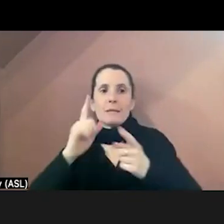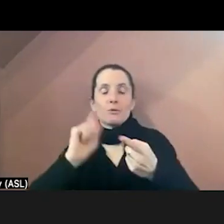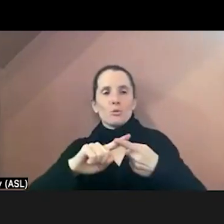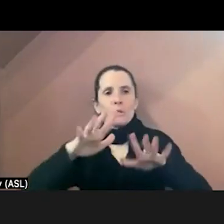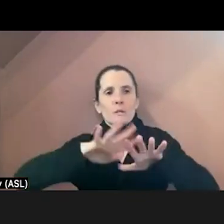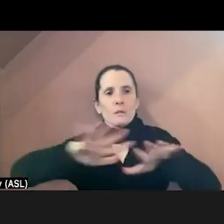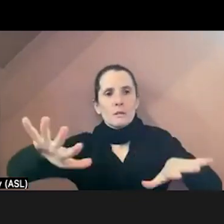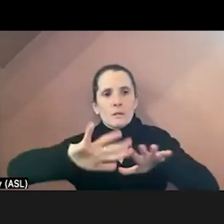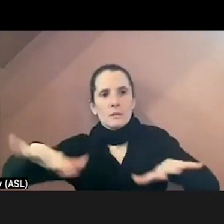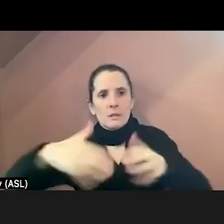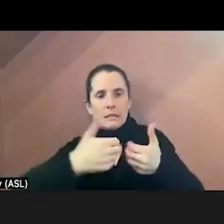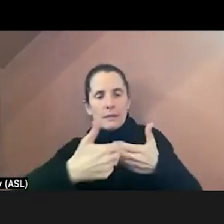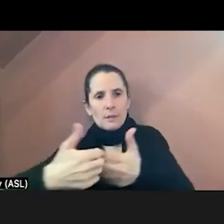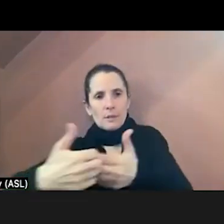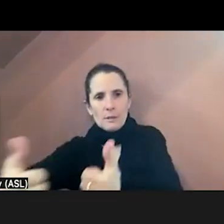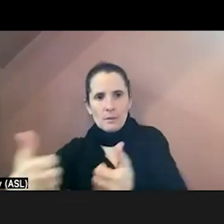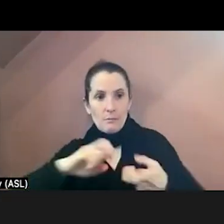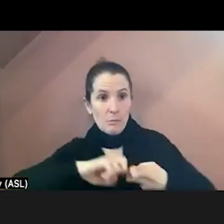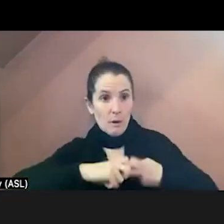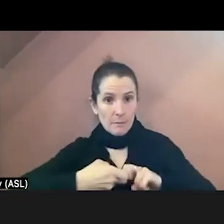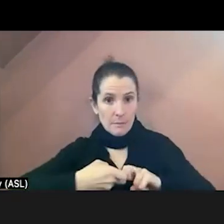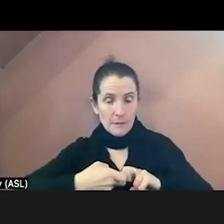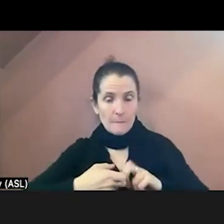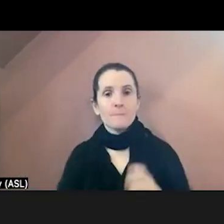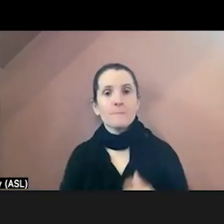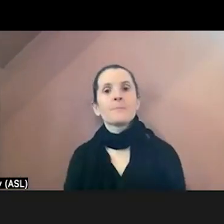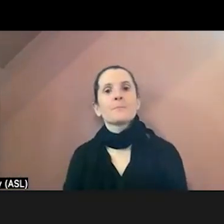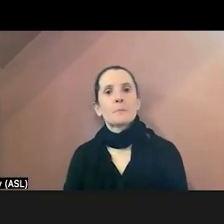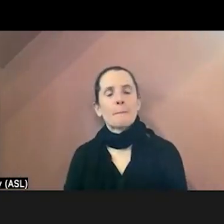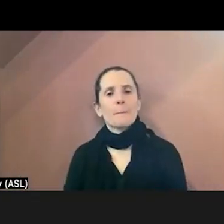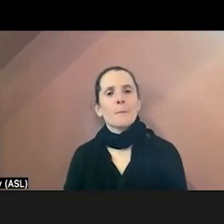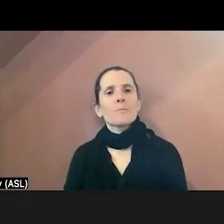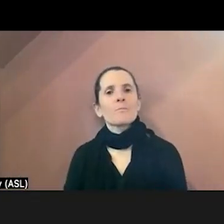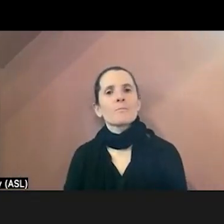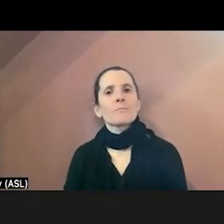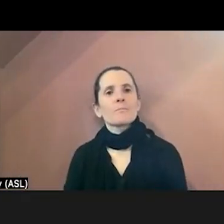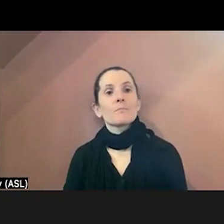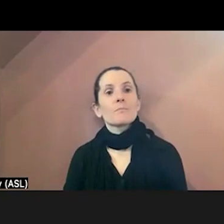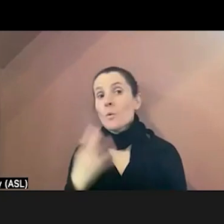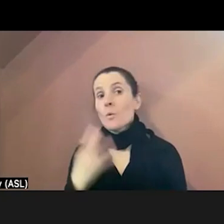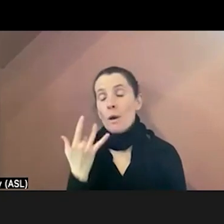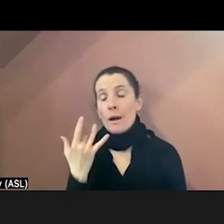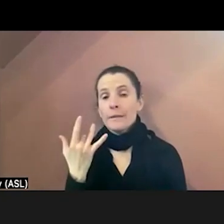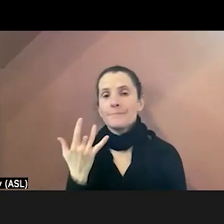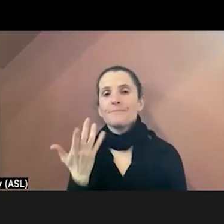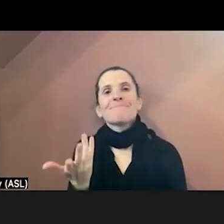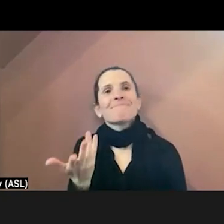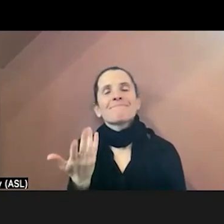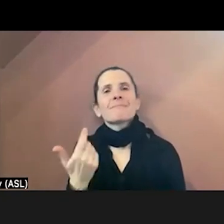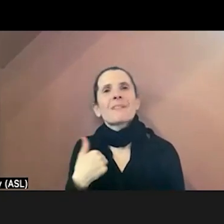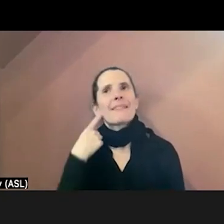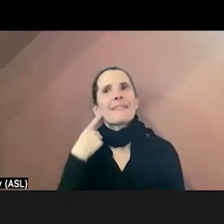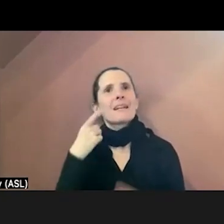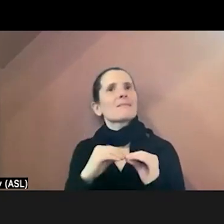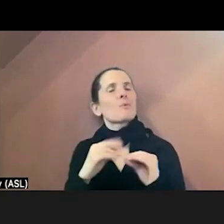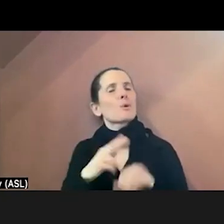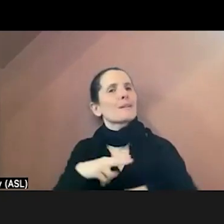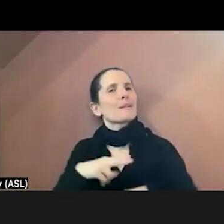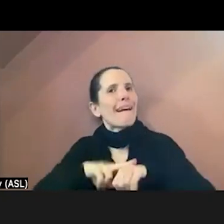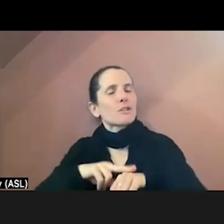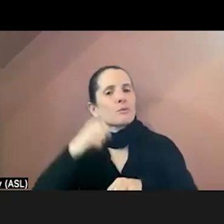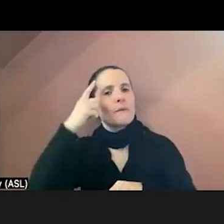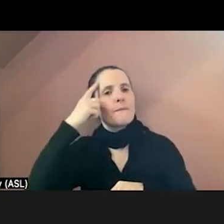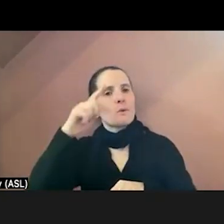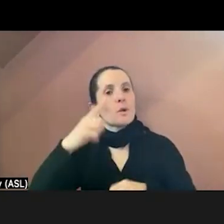discrete problems, because it's, I would say it's more natural for humans to think in discrete, but at the